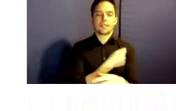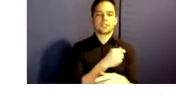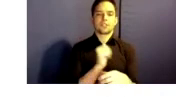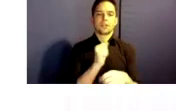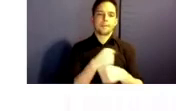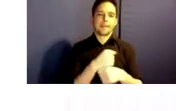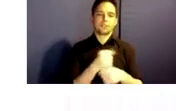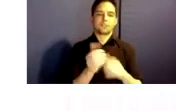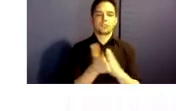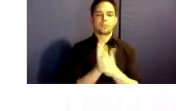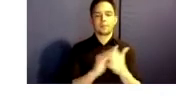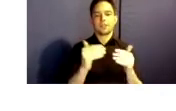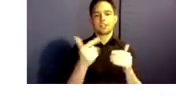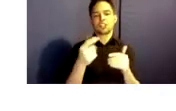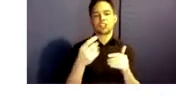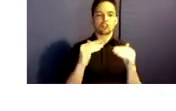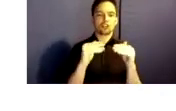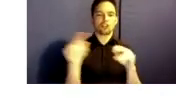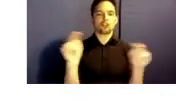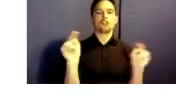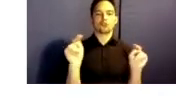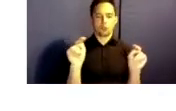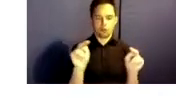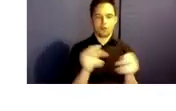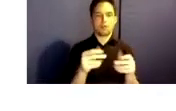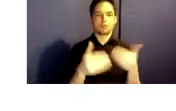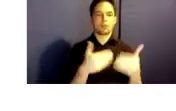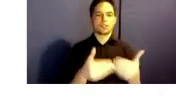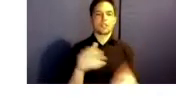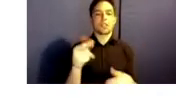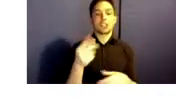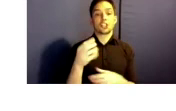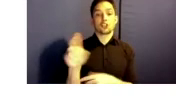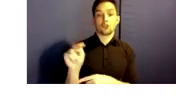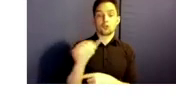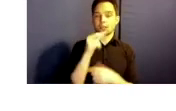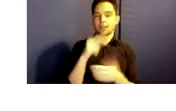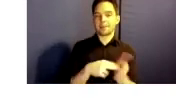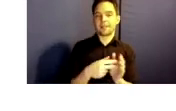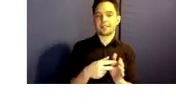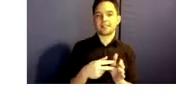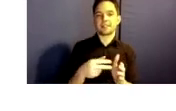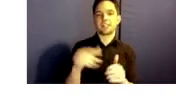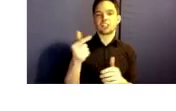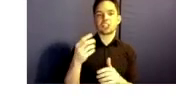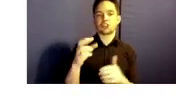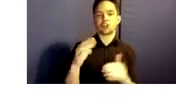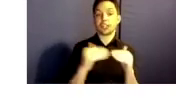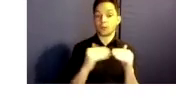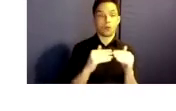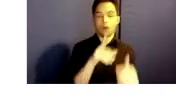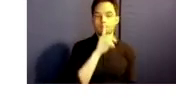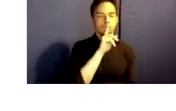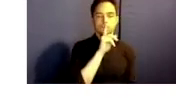gender neutral process. However, we know that gender neutral doesn't mean gender equal. And so